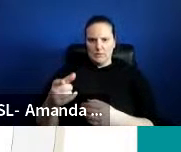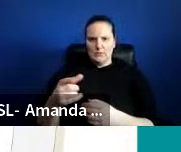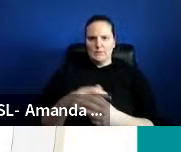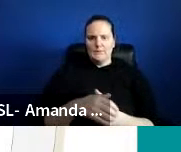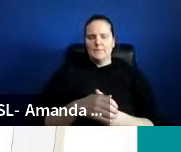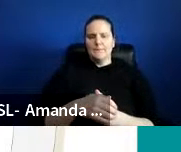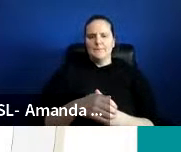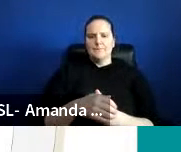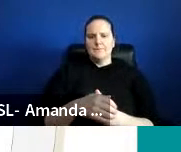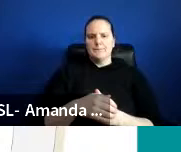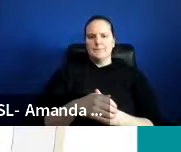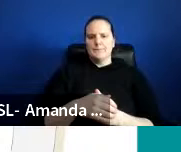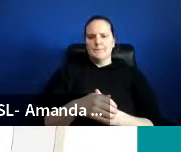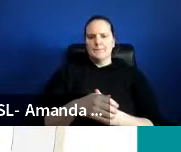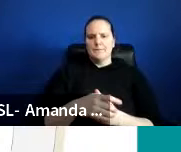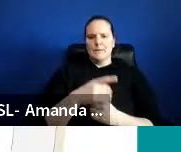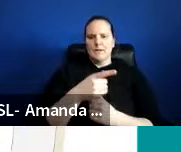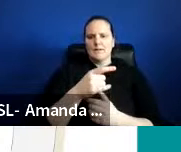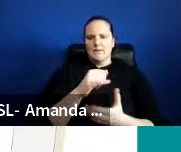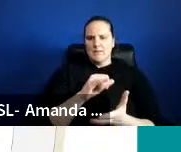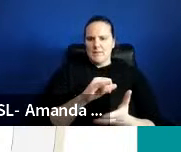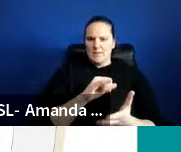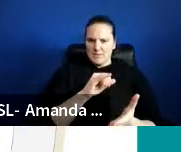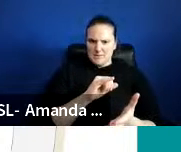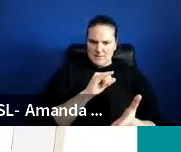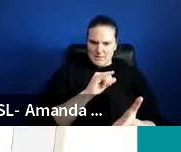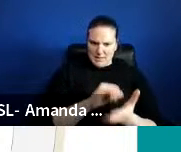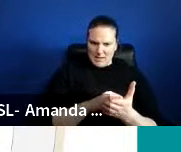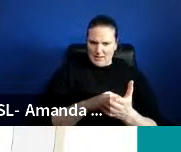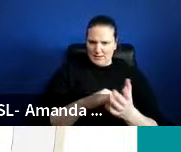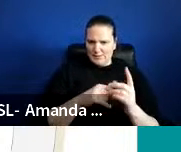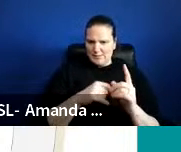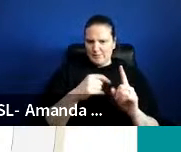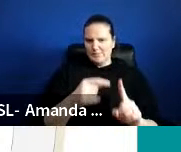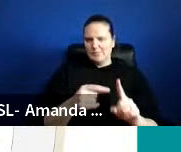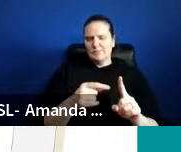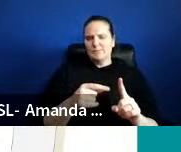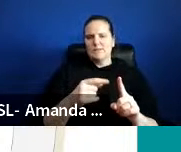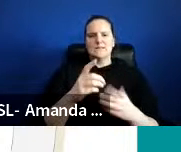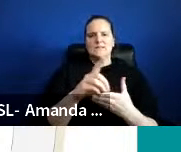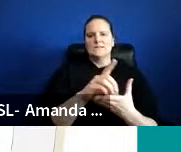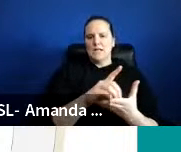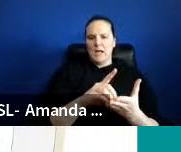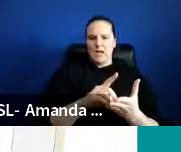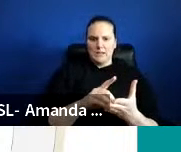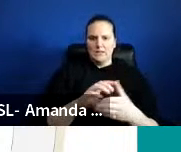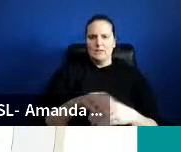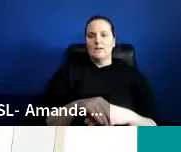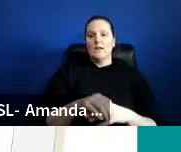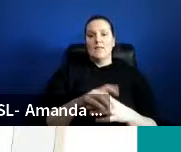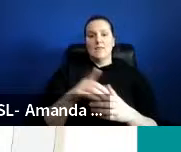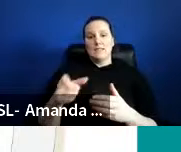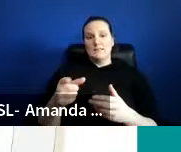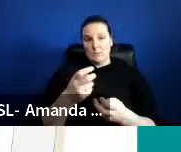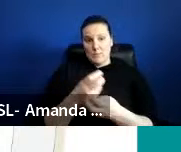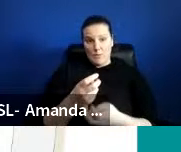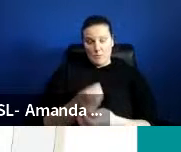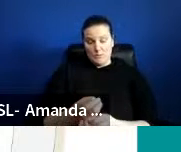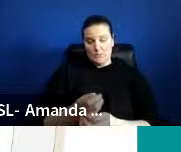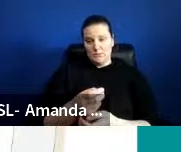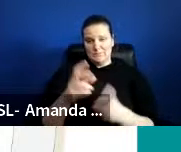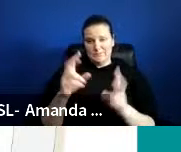character. We can't wait to get to the point to talk to you about real design, but this is the bones of these. And it's so